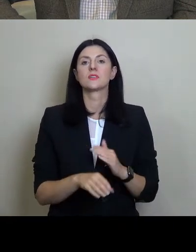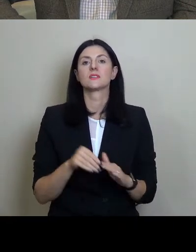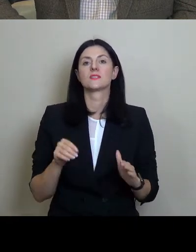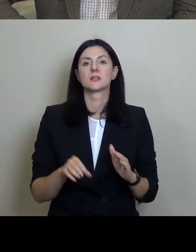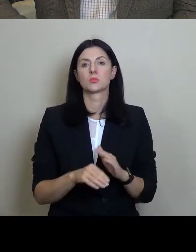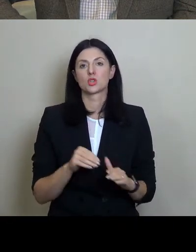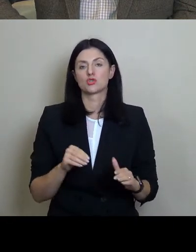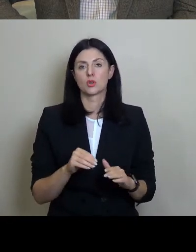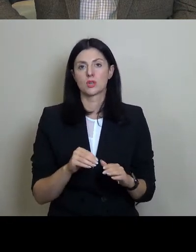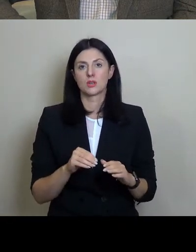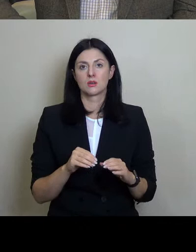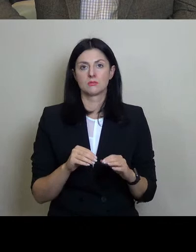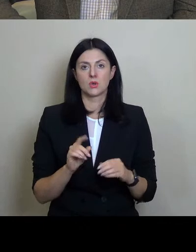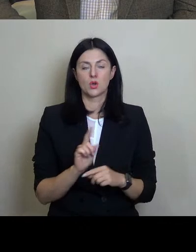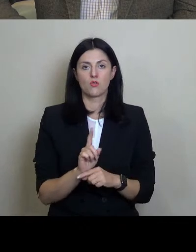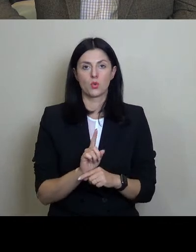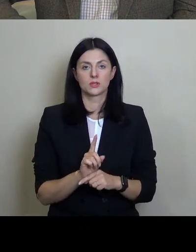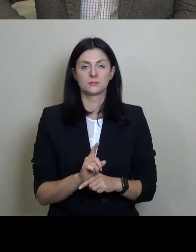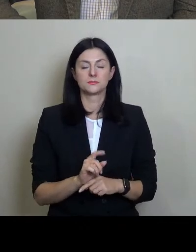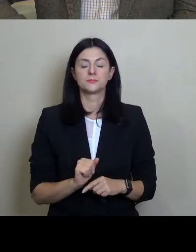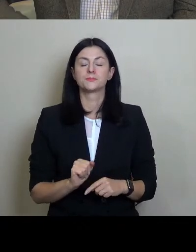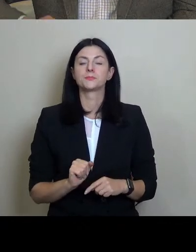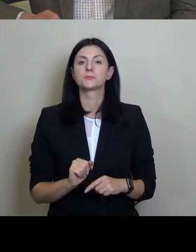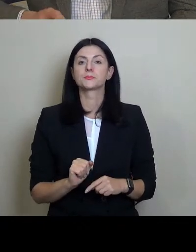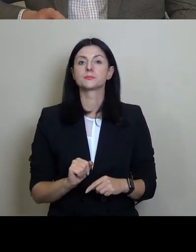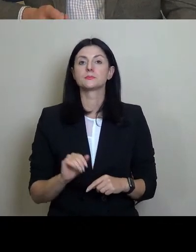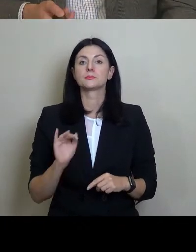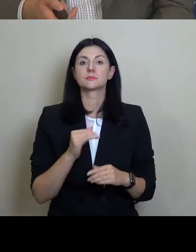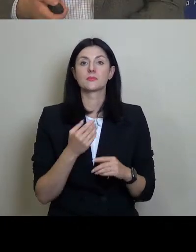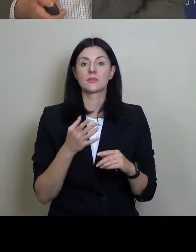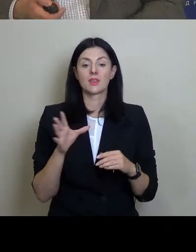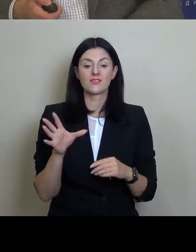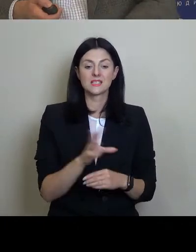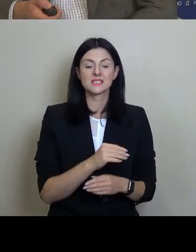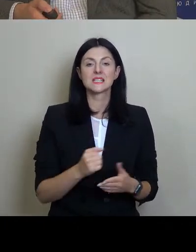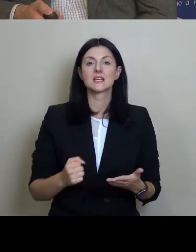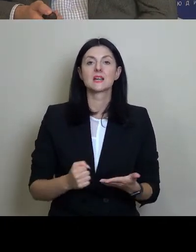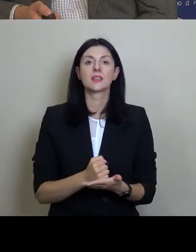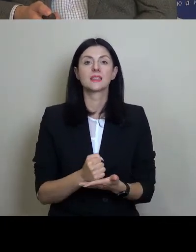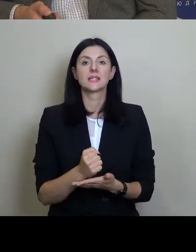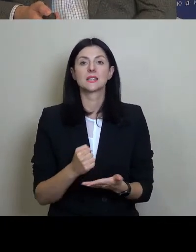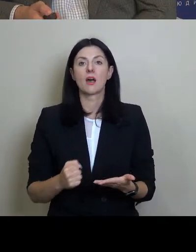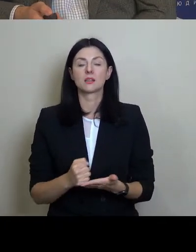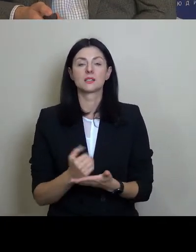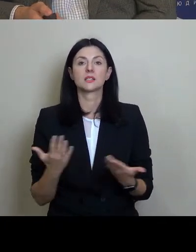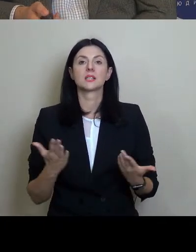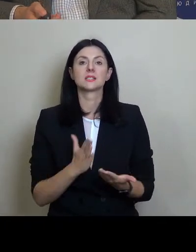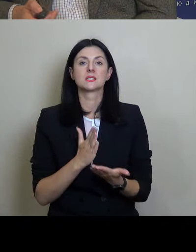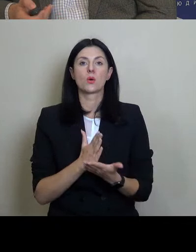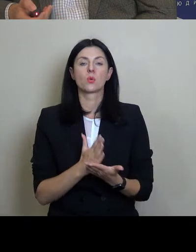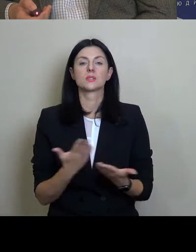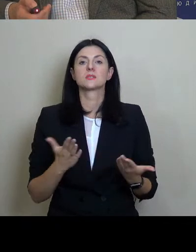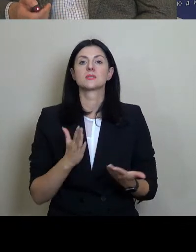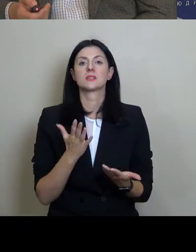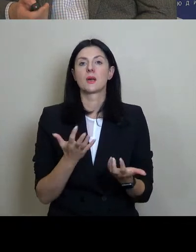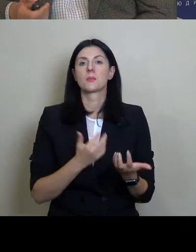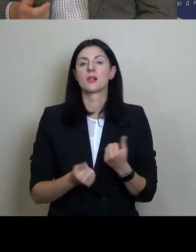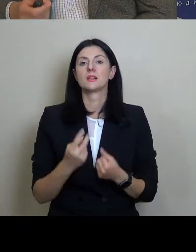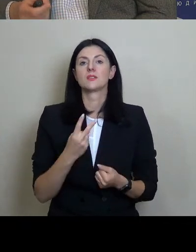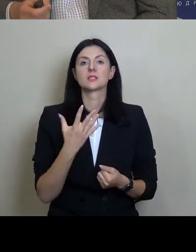of percentage collected in relation to electoral quota, and all the candidates